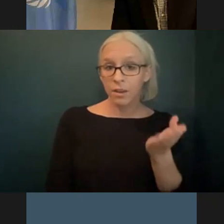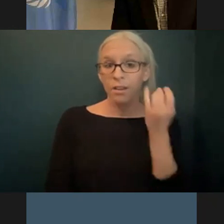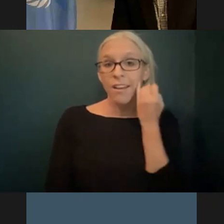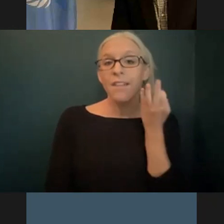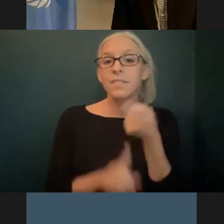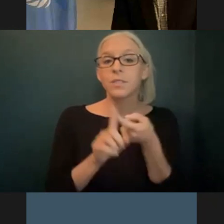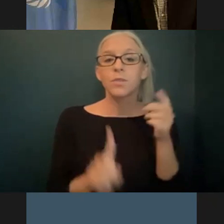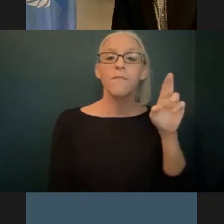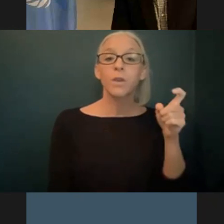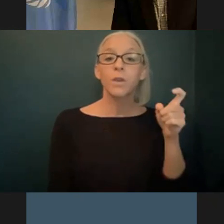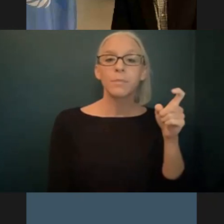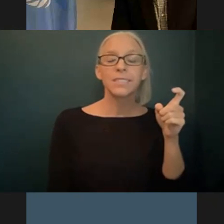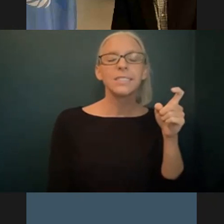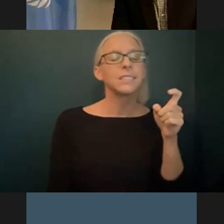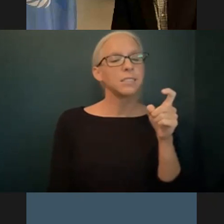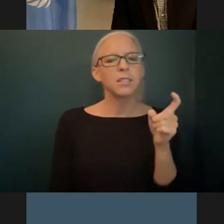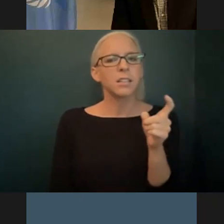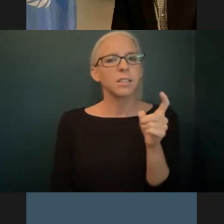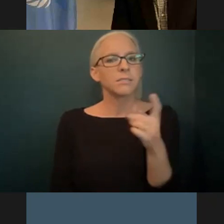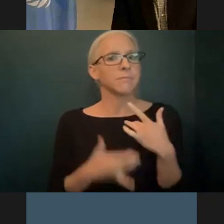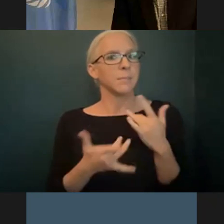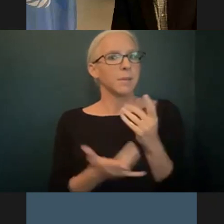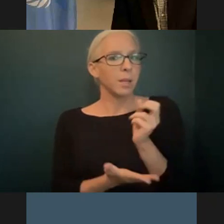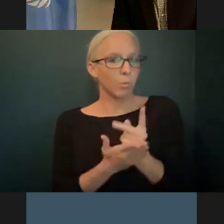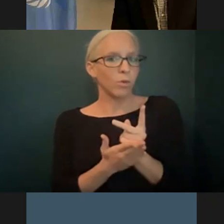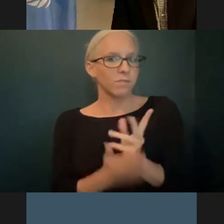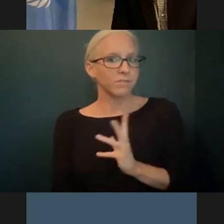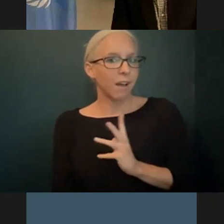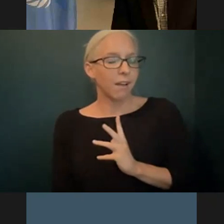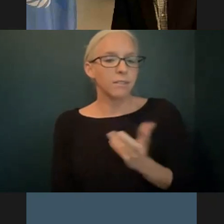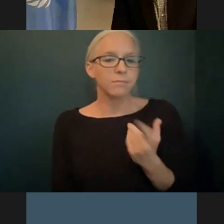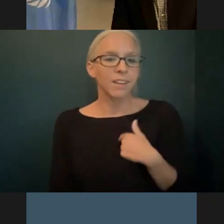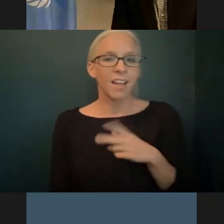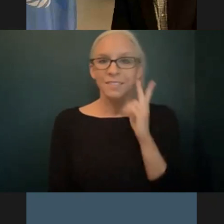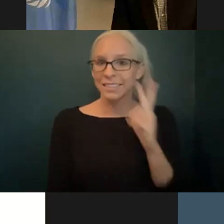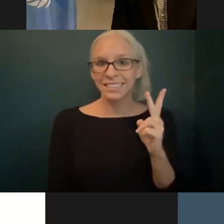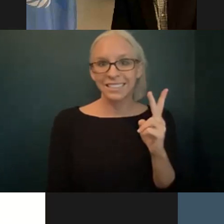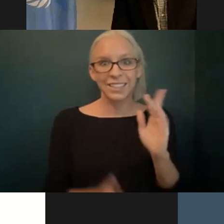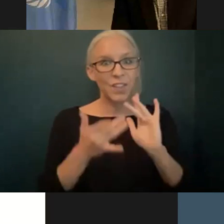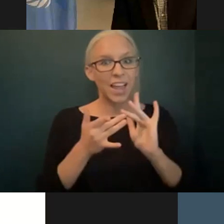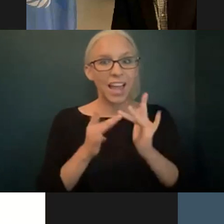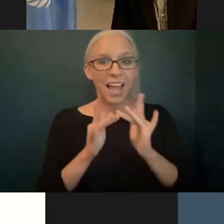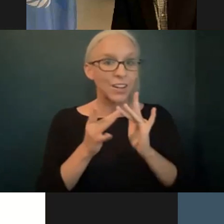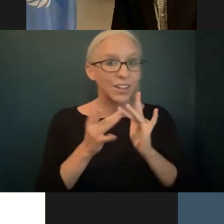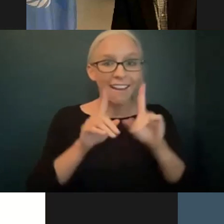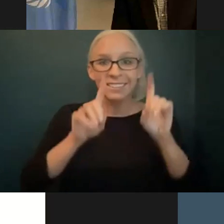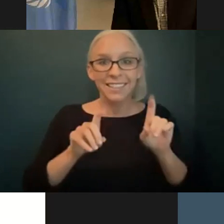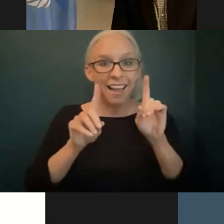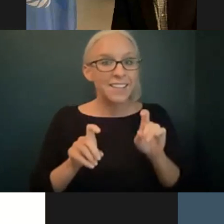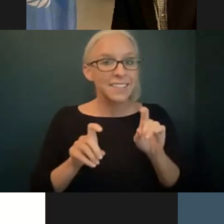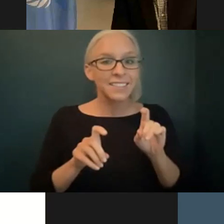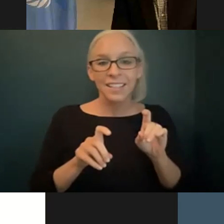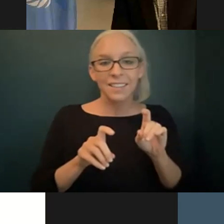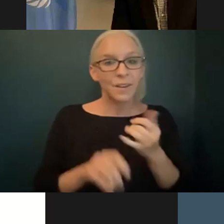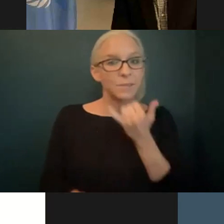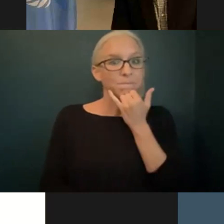approved, and those are fine. However, I have seen a lot on the internet, people selling tests that are totally bogus. People are just doing this.